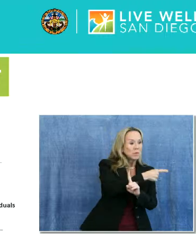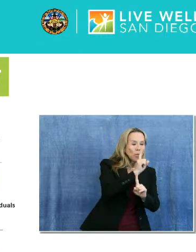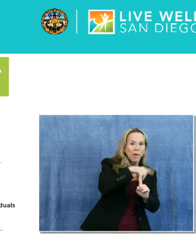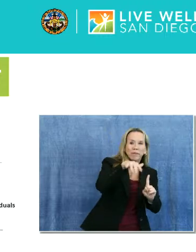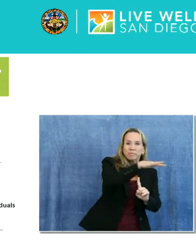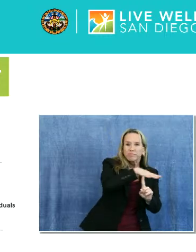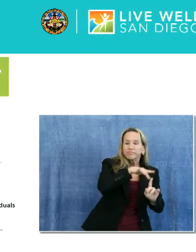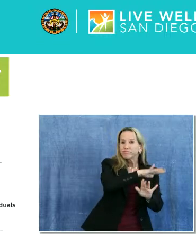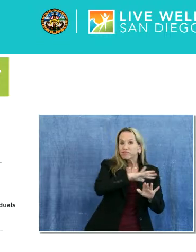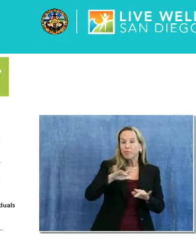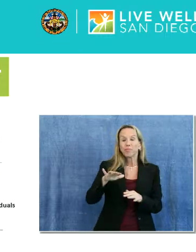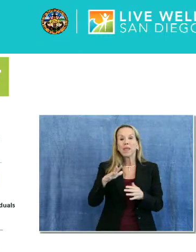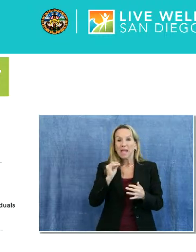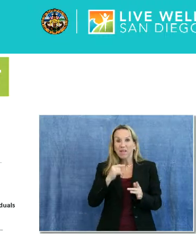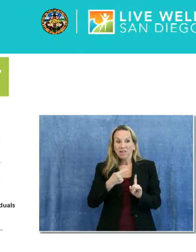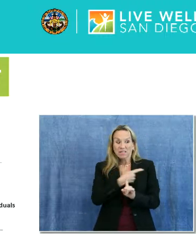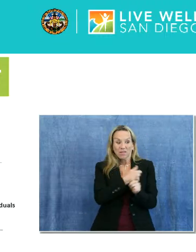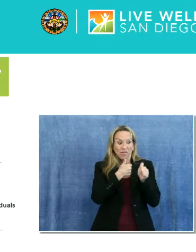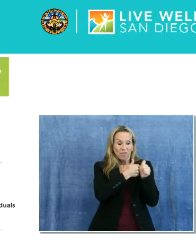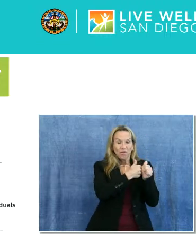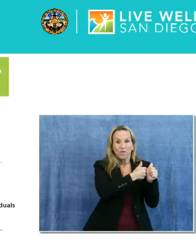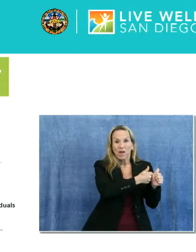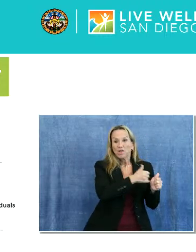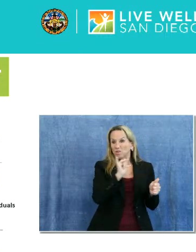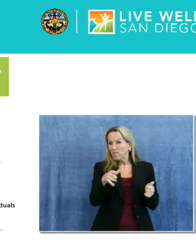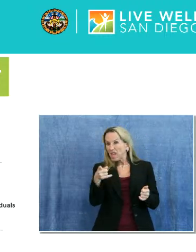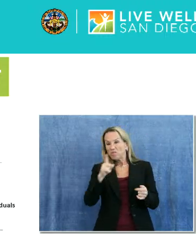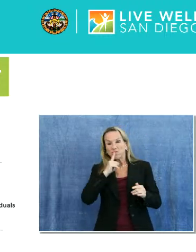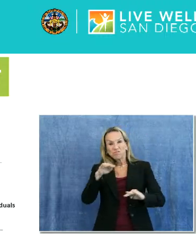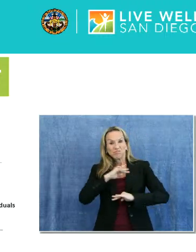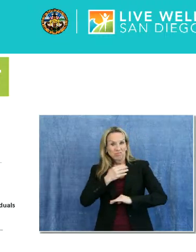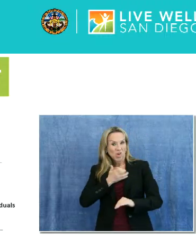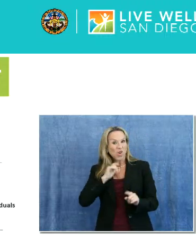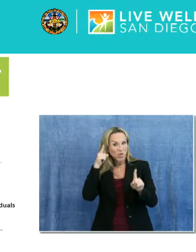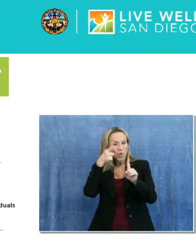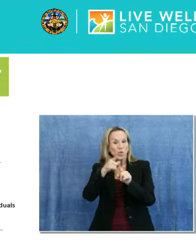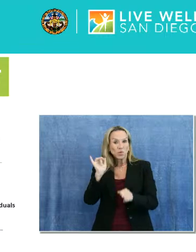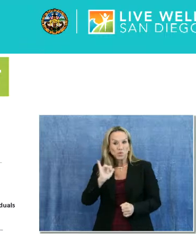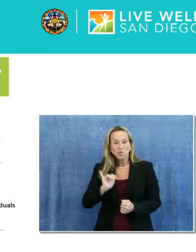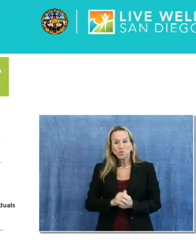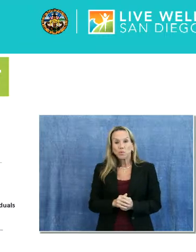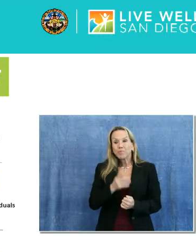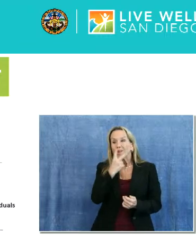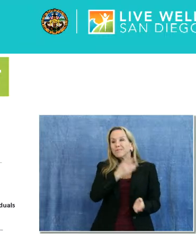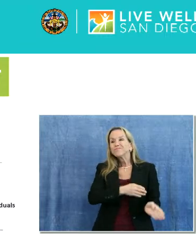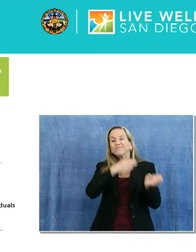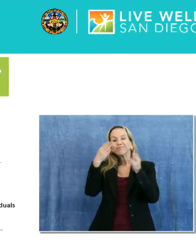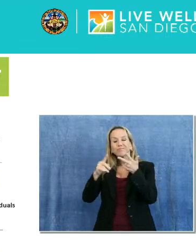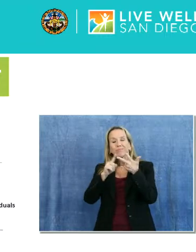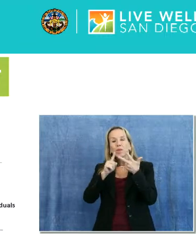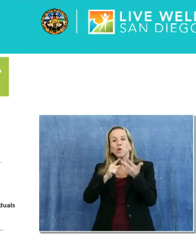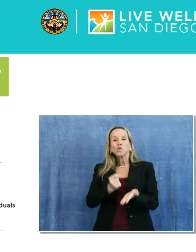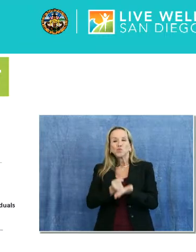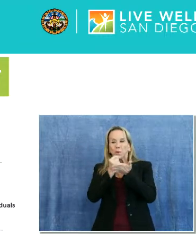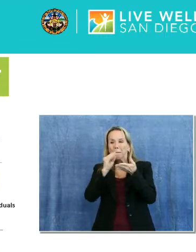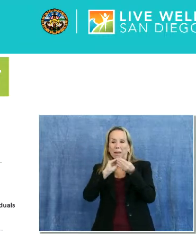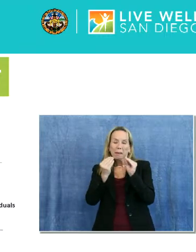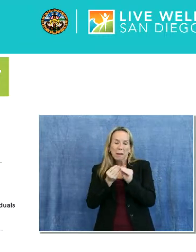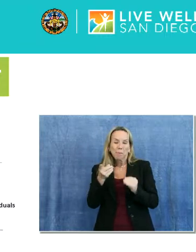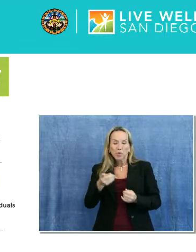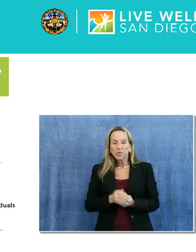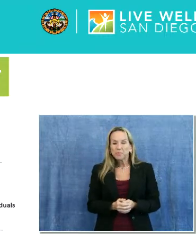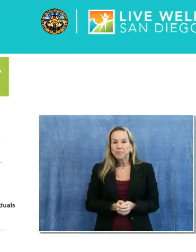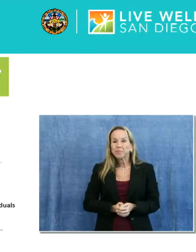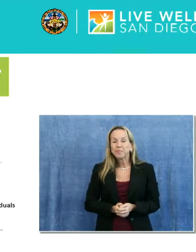7-day average of close contacts being tracked, being right at our goal for where we want to be. And then you see the treatment numbers on the right-hand side. Moving to